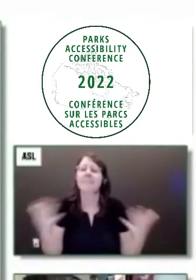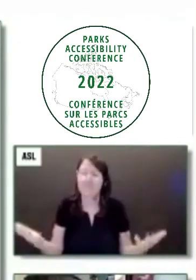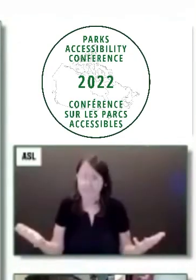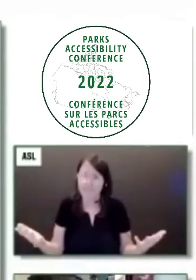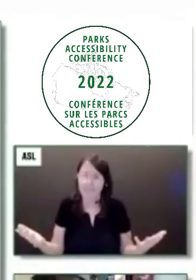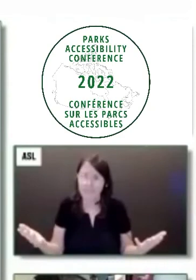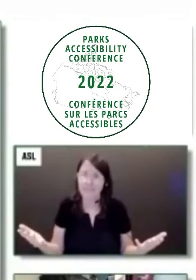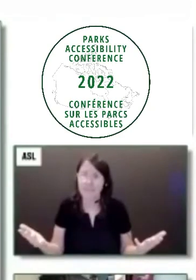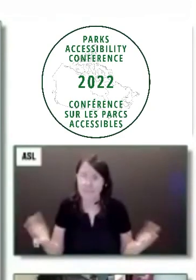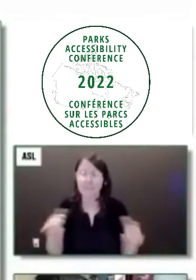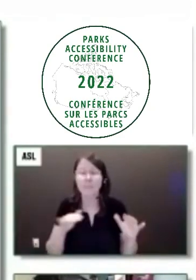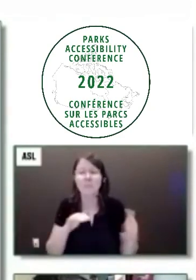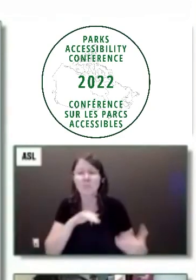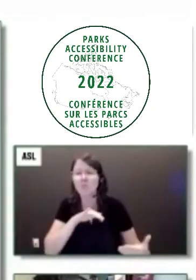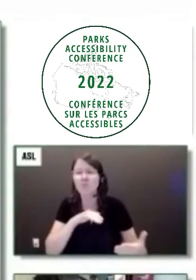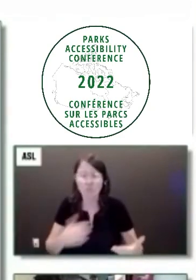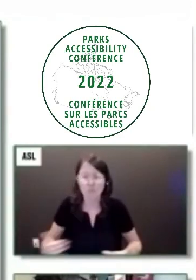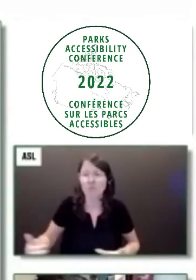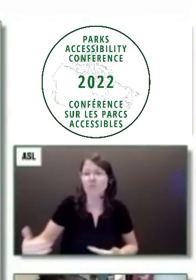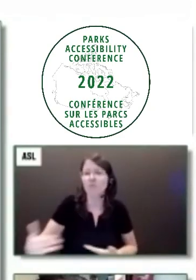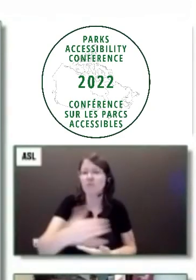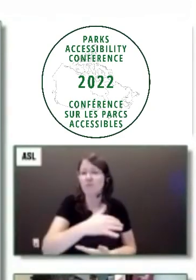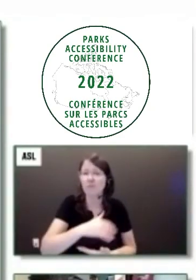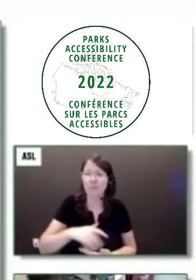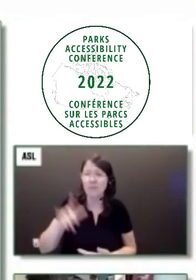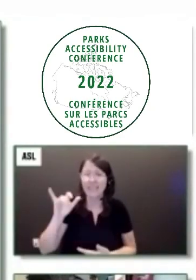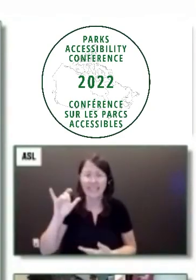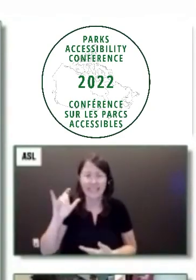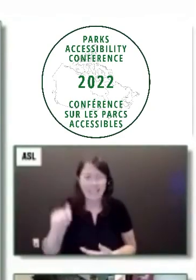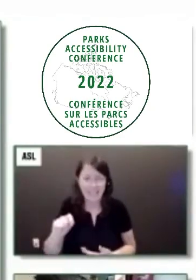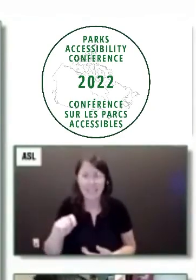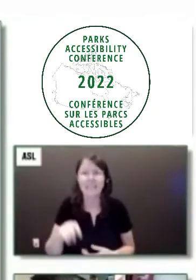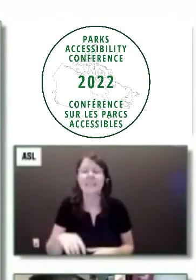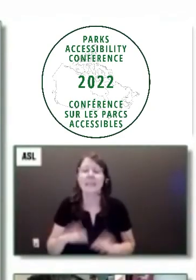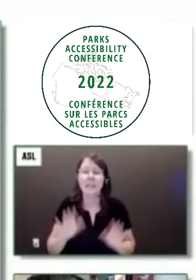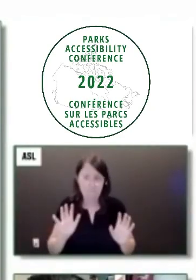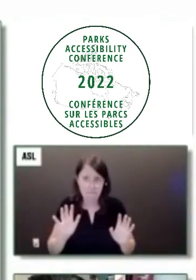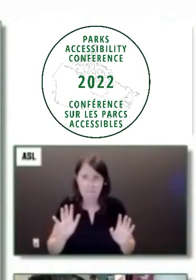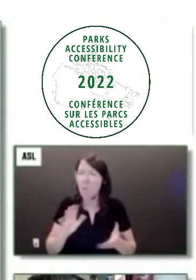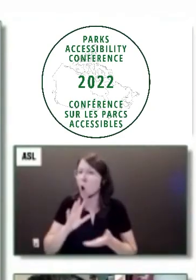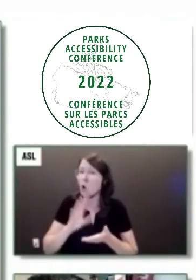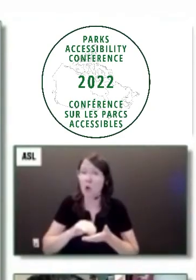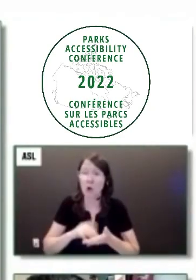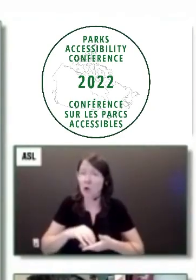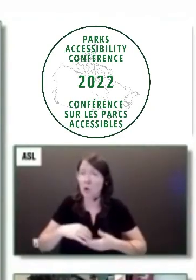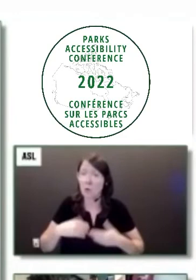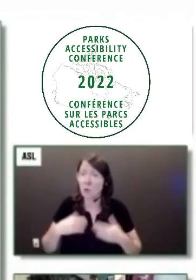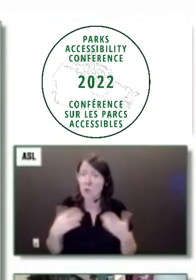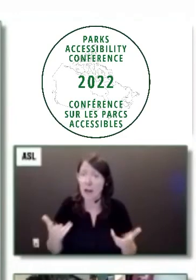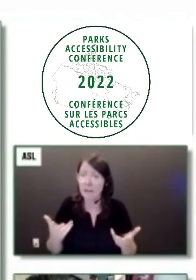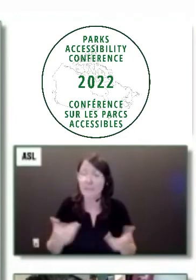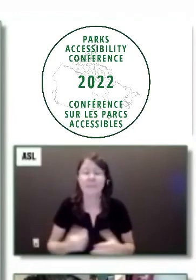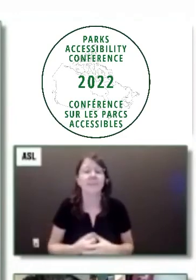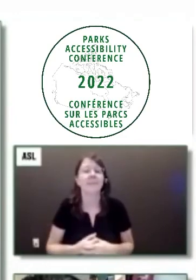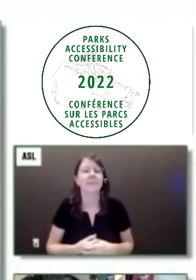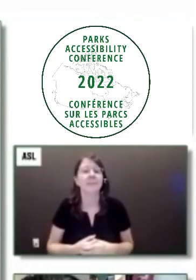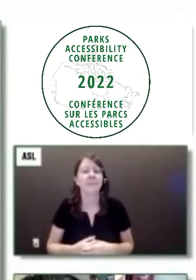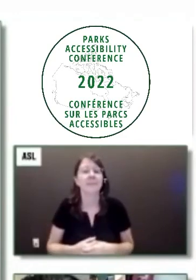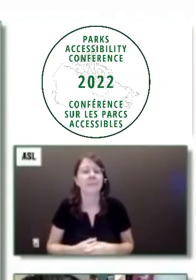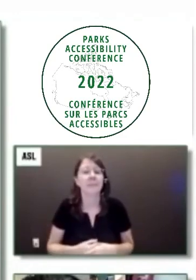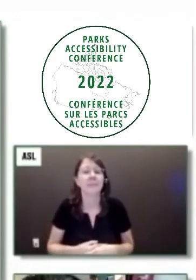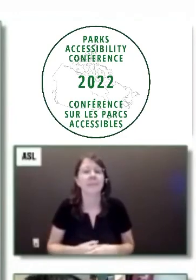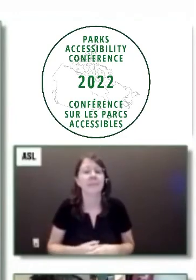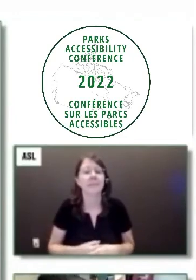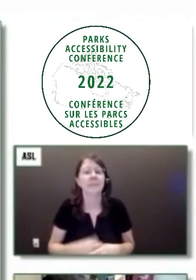here on my conclusion slide asks a little bit about what we might learn from the state of the literature on accessibility in rural and